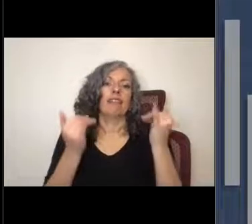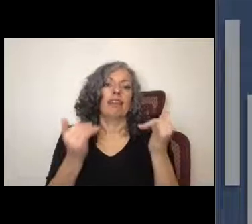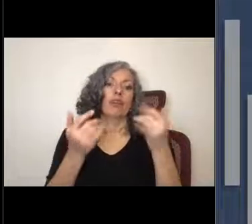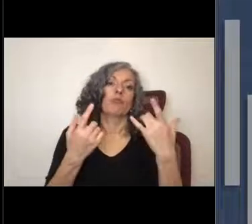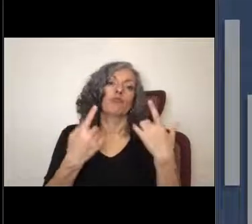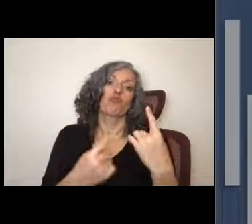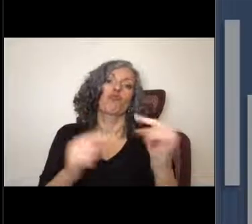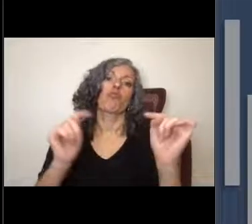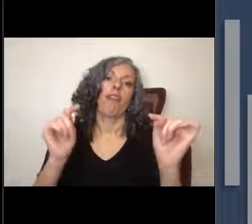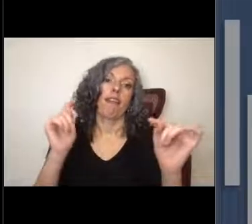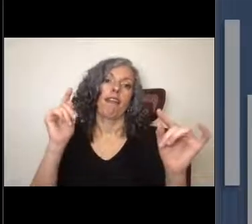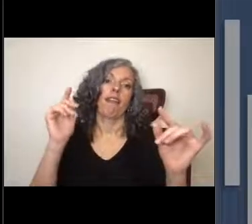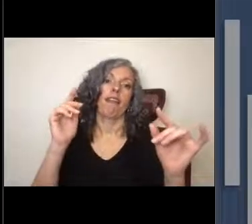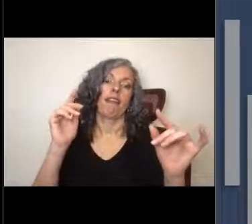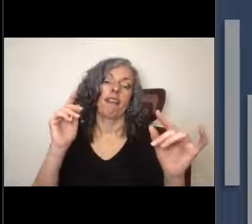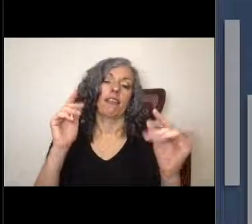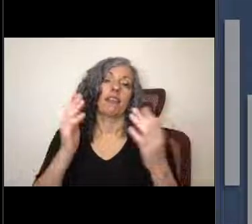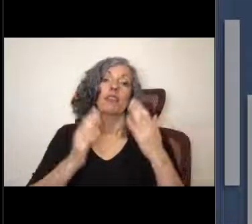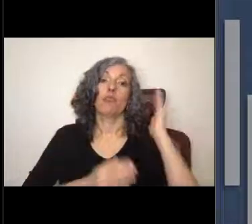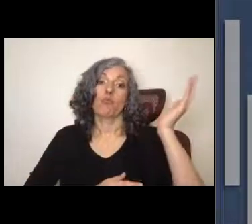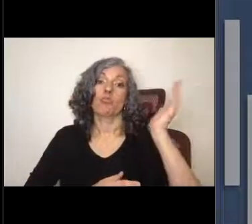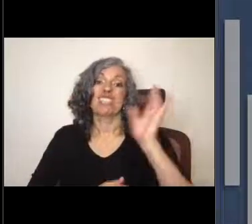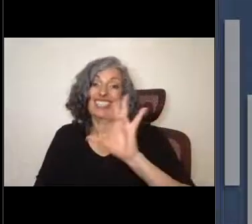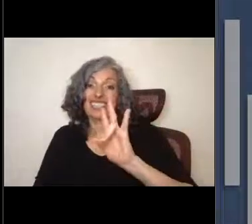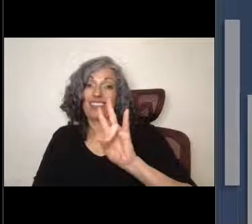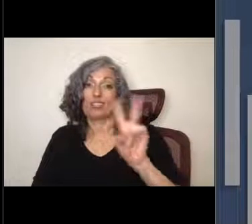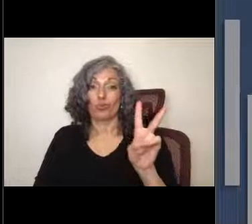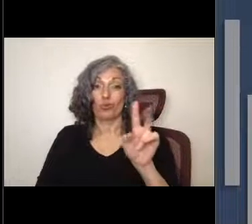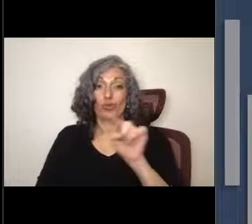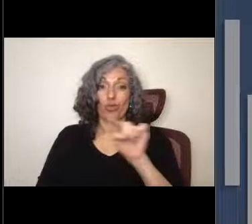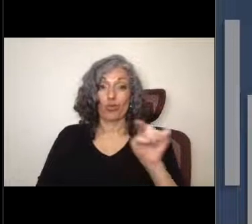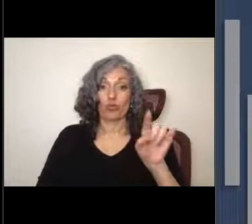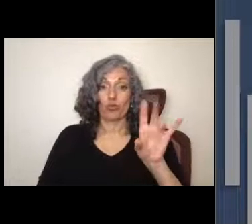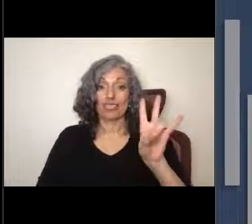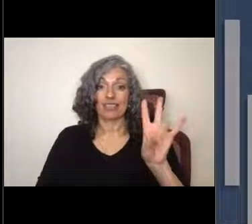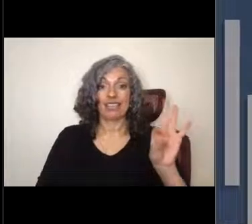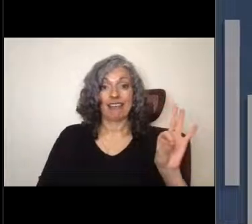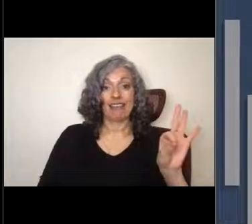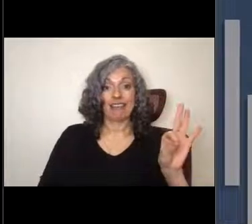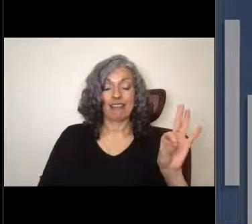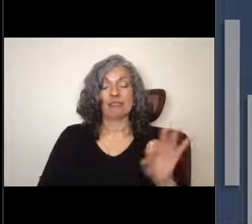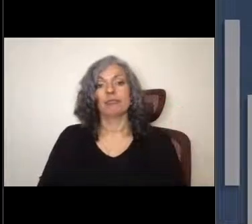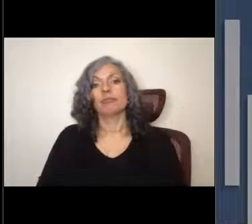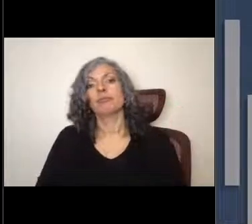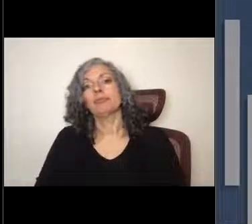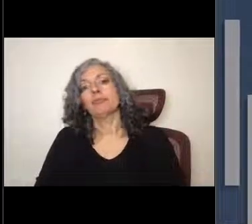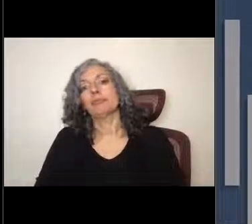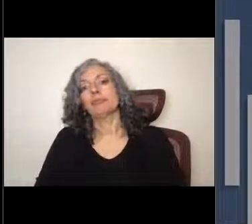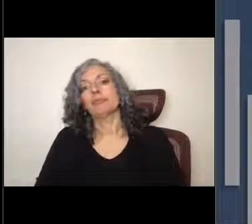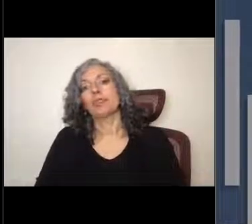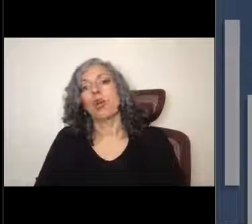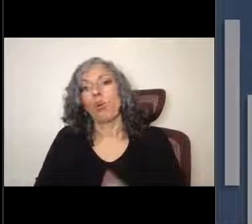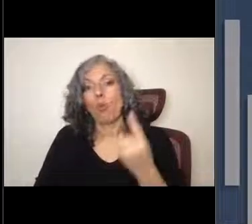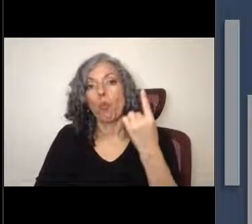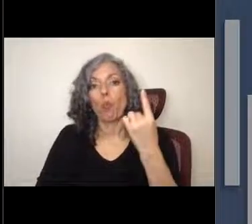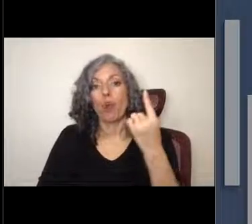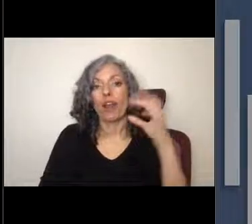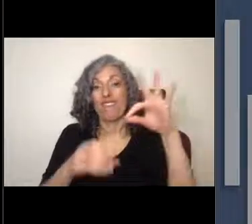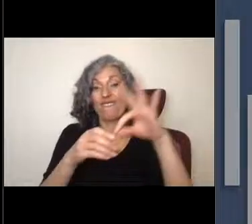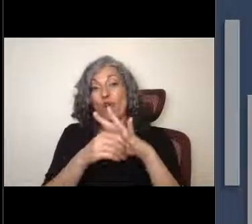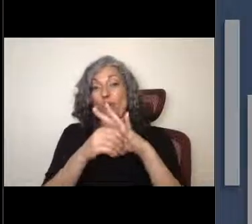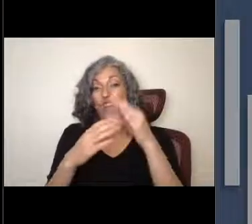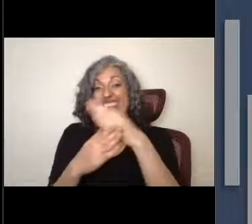to combine or present 72 through 79 and take one vote at the end,